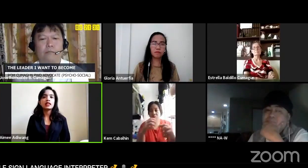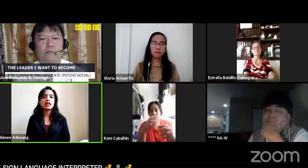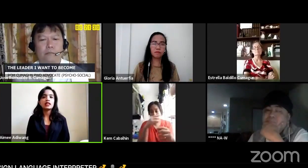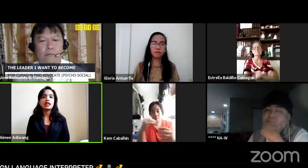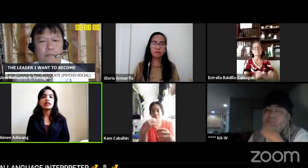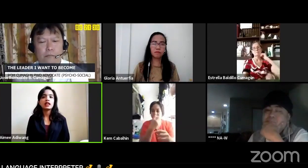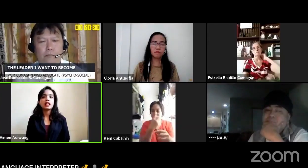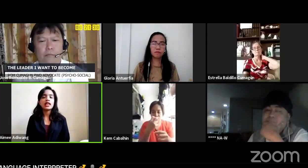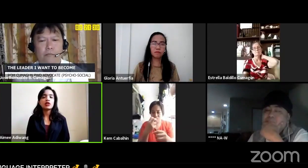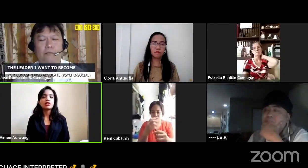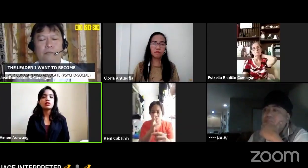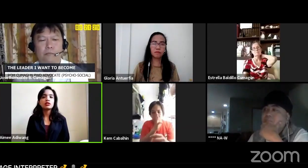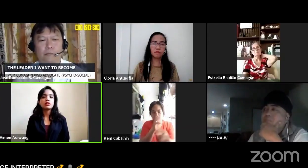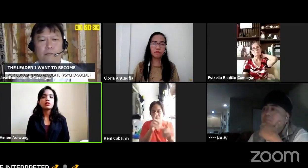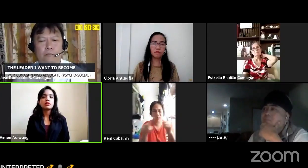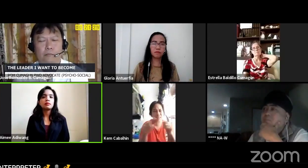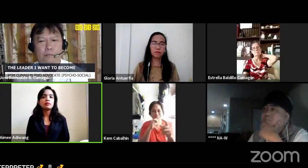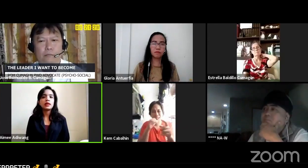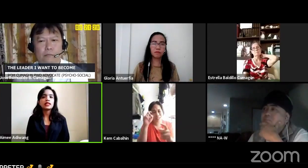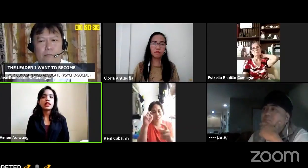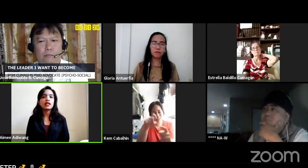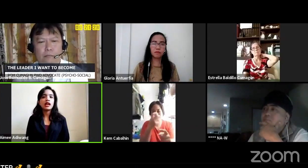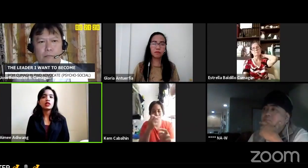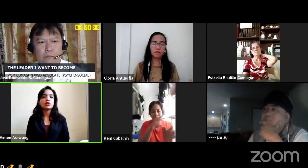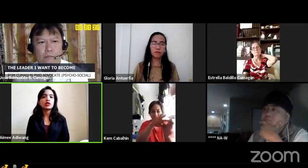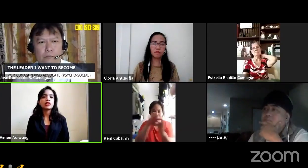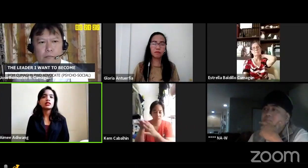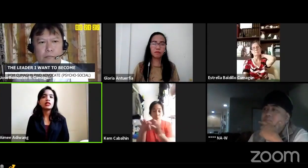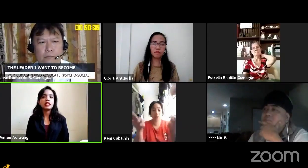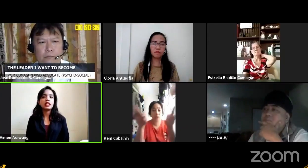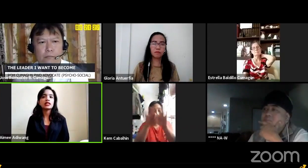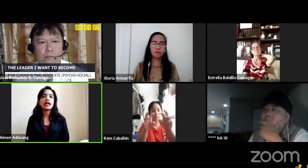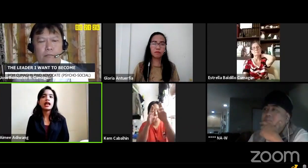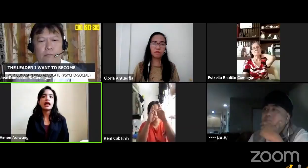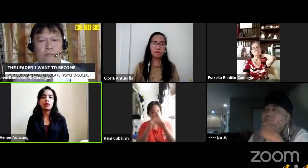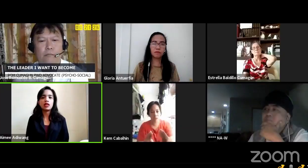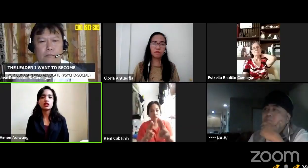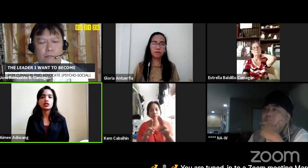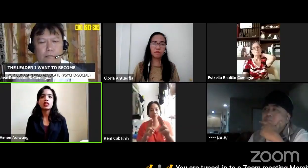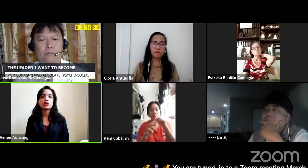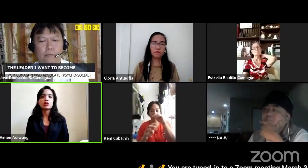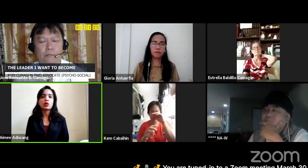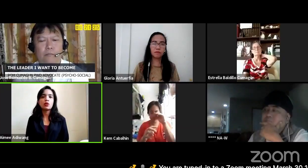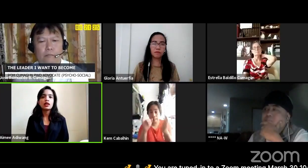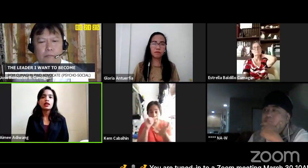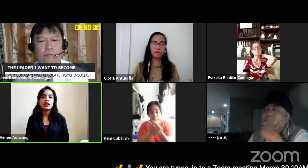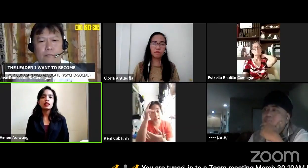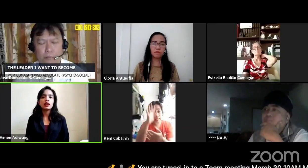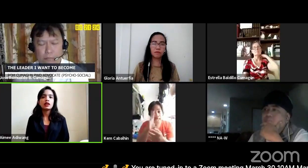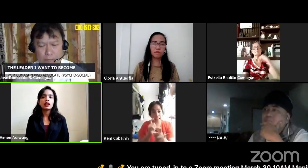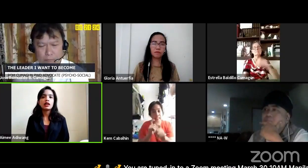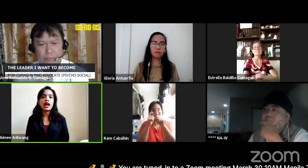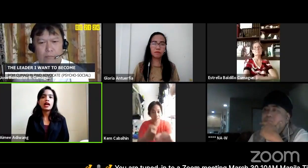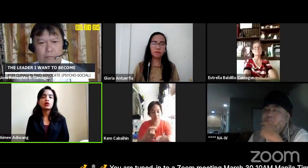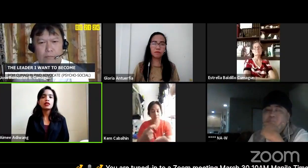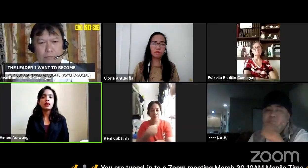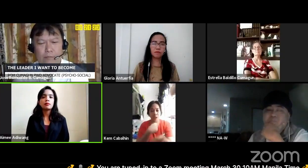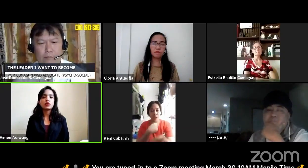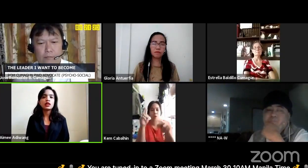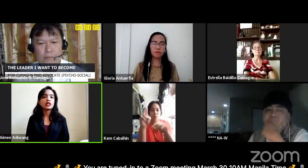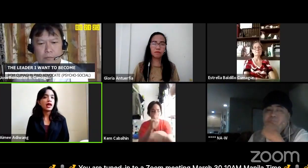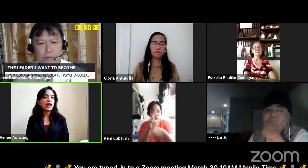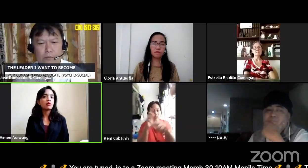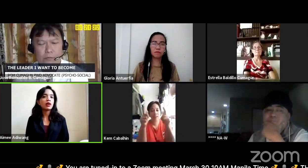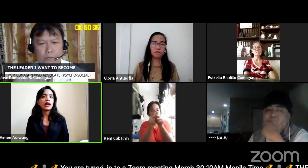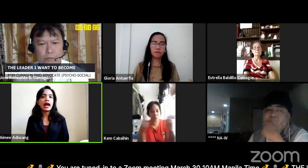then then second my second language was really sign language. So I told